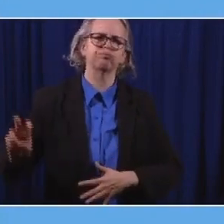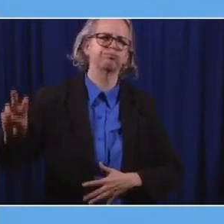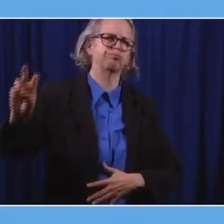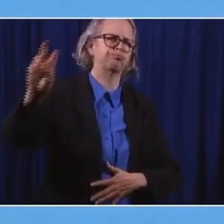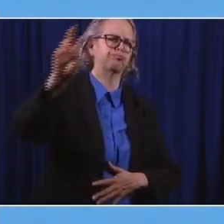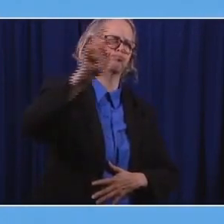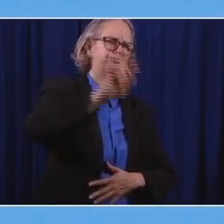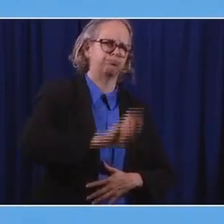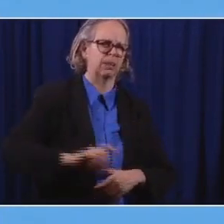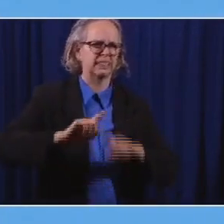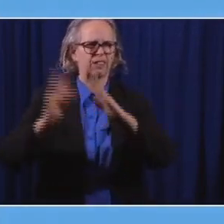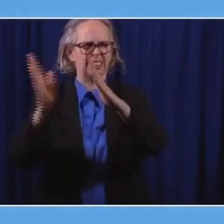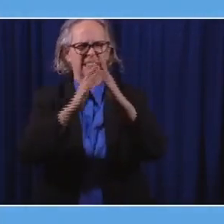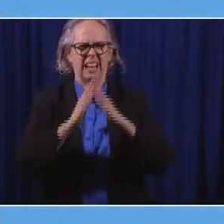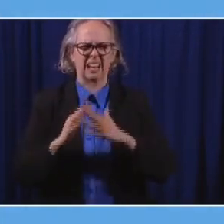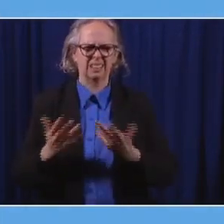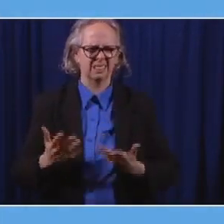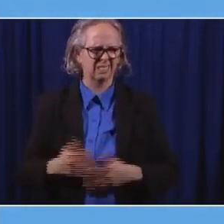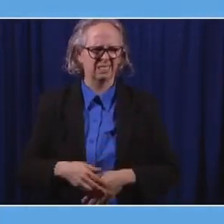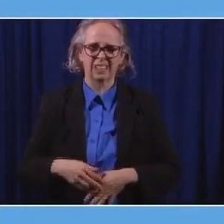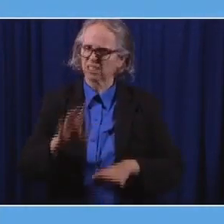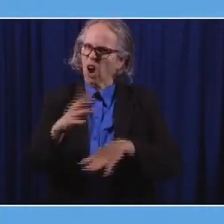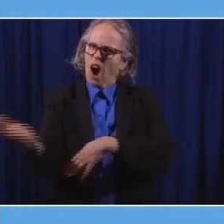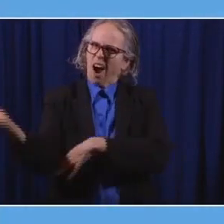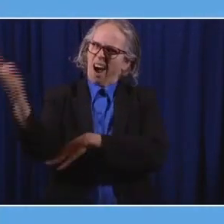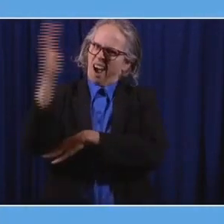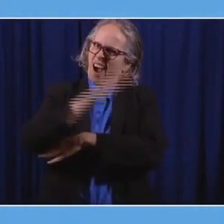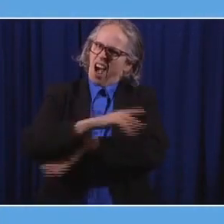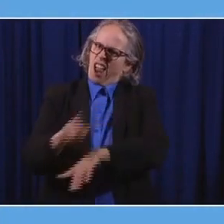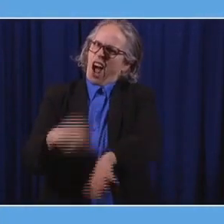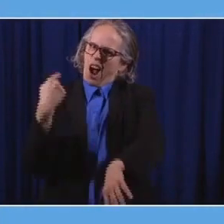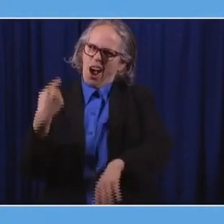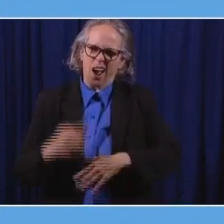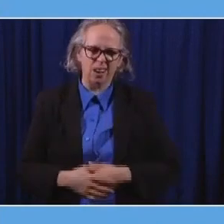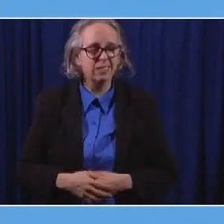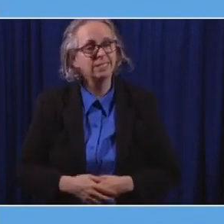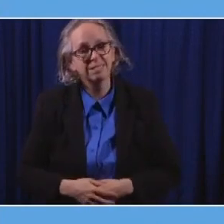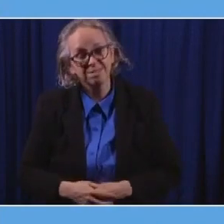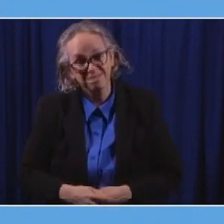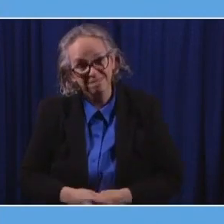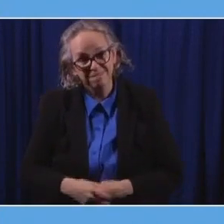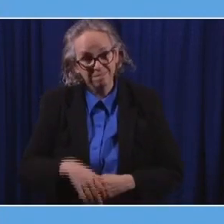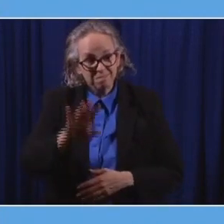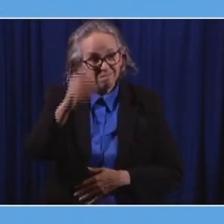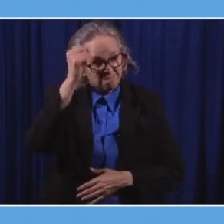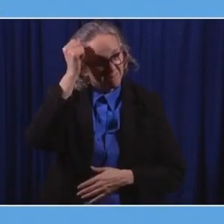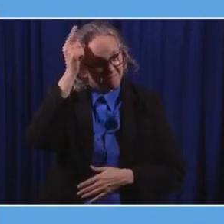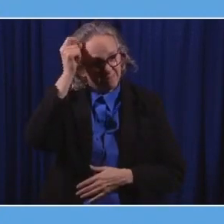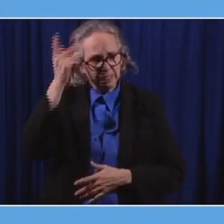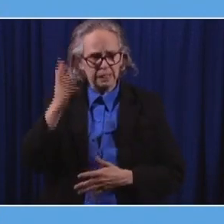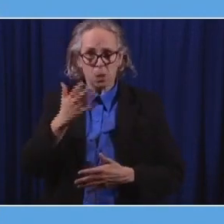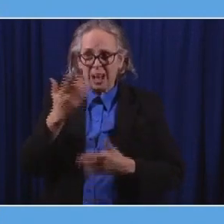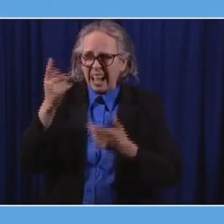in long hours. We often say that we're making the best out of a bad situation. We're